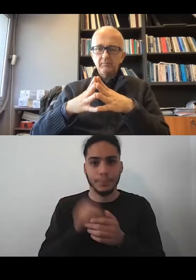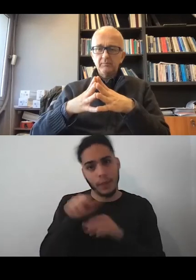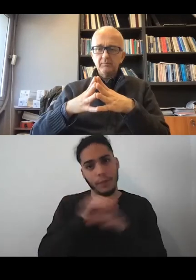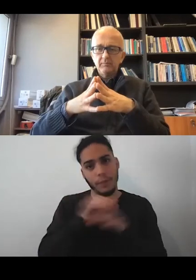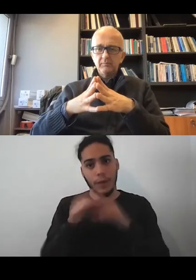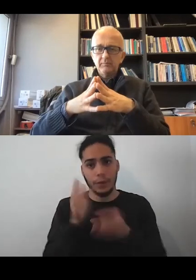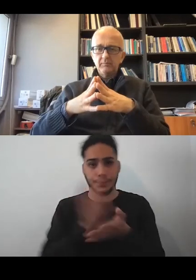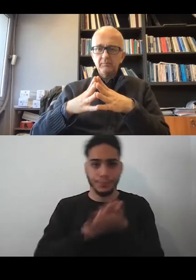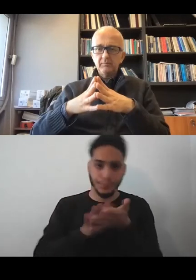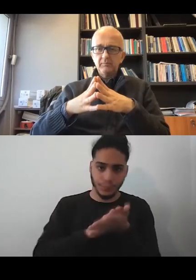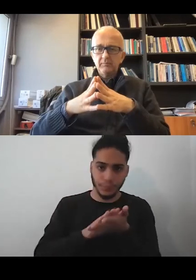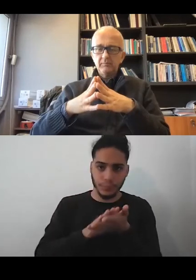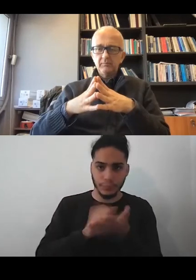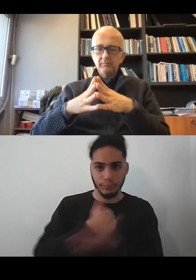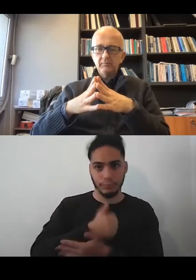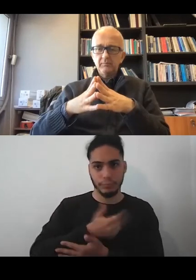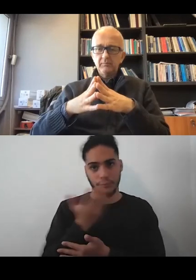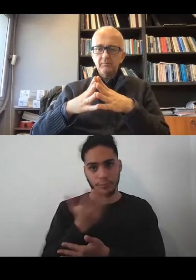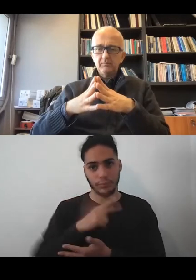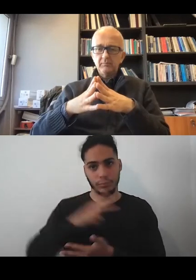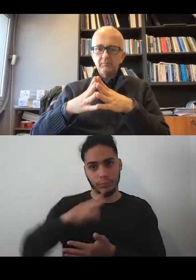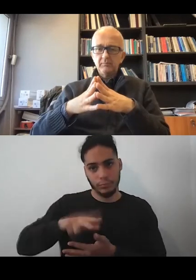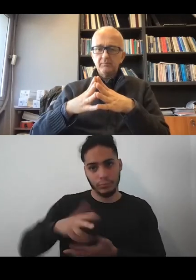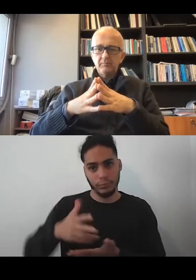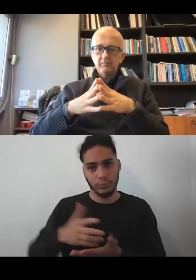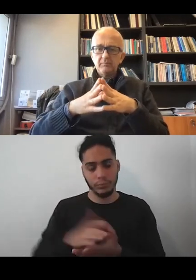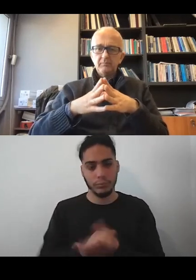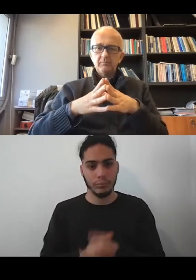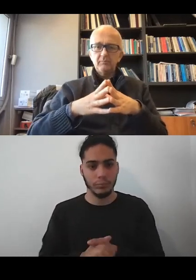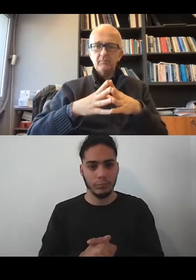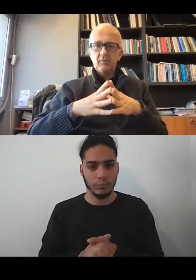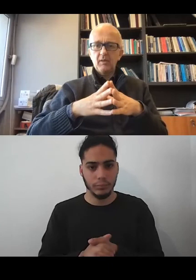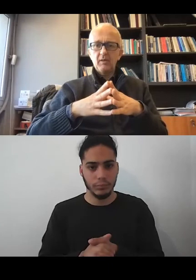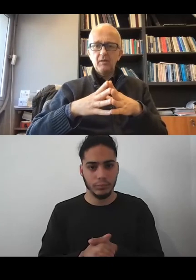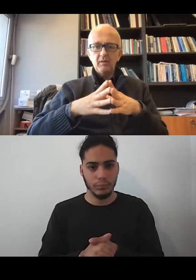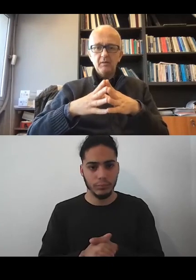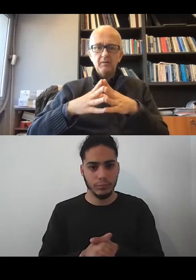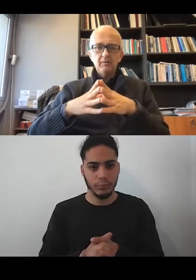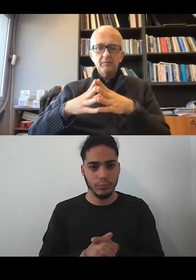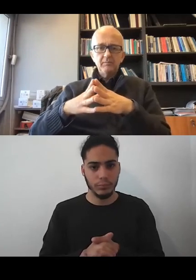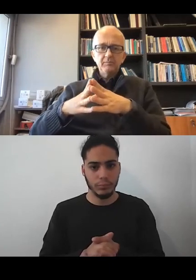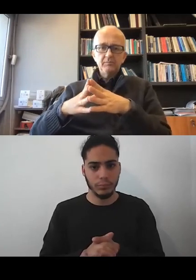gesture for Portuguese Sign Language for good morning.